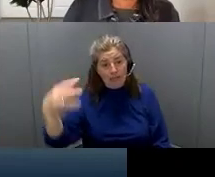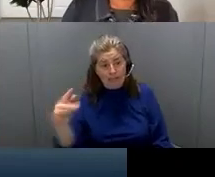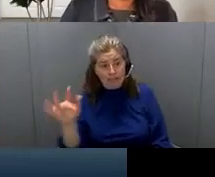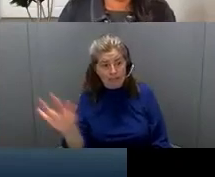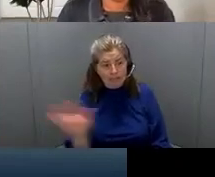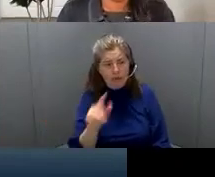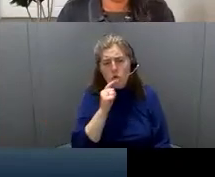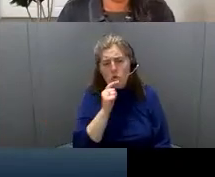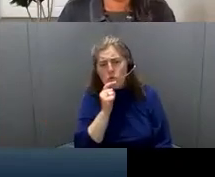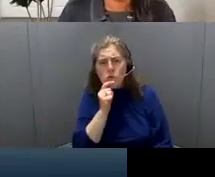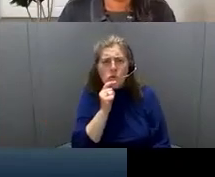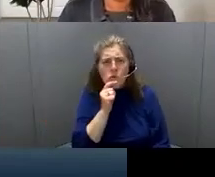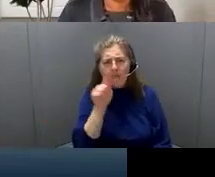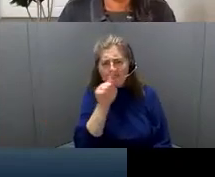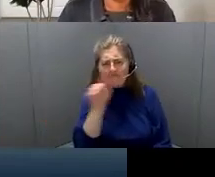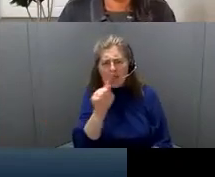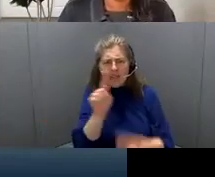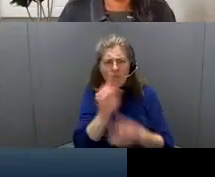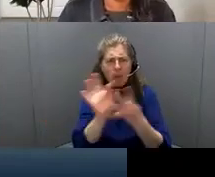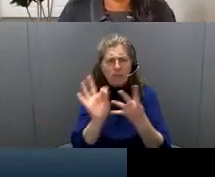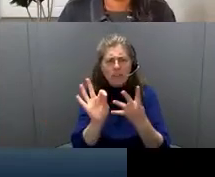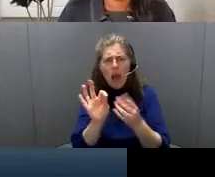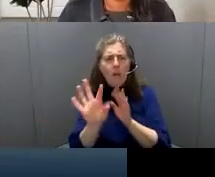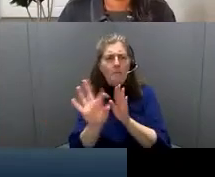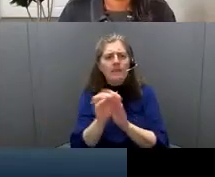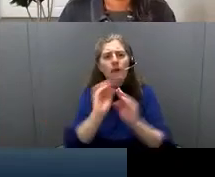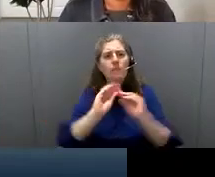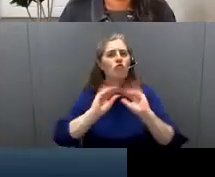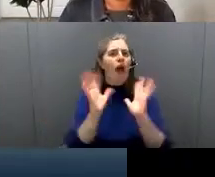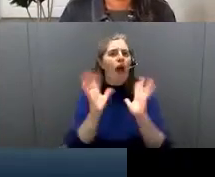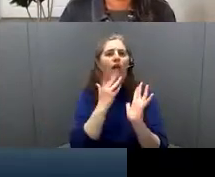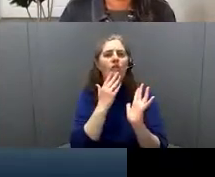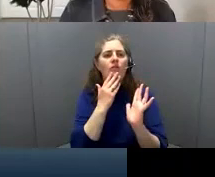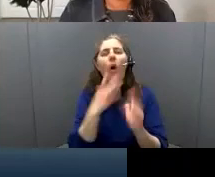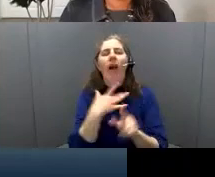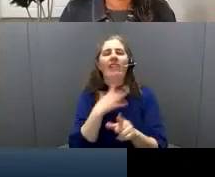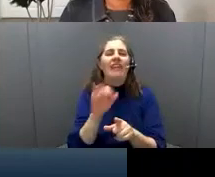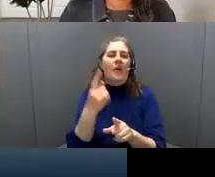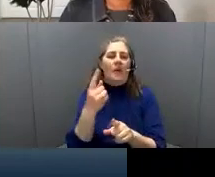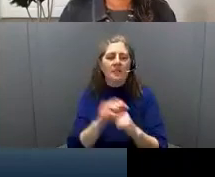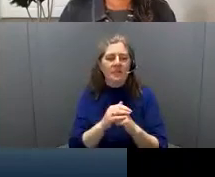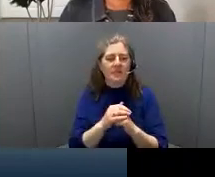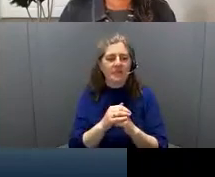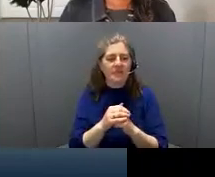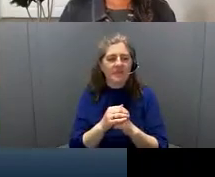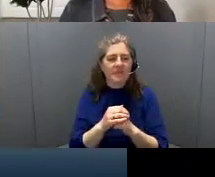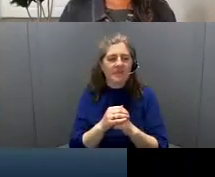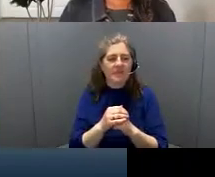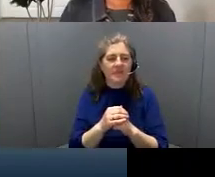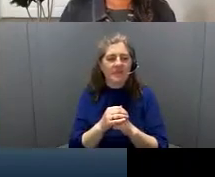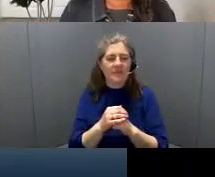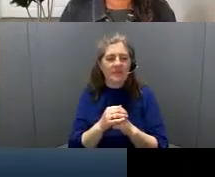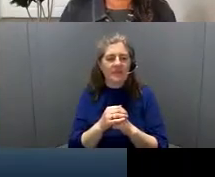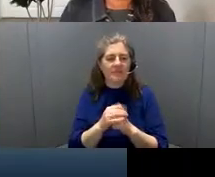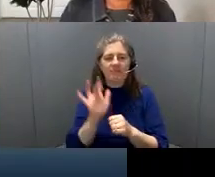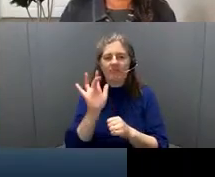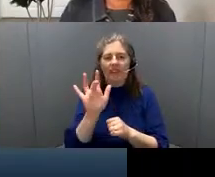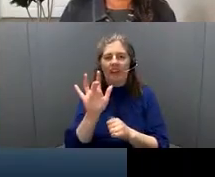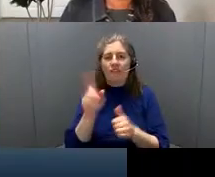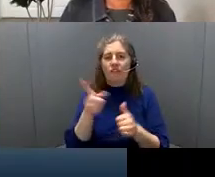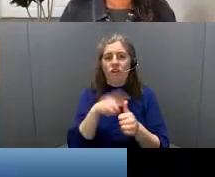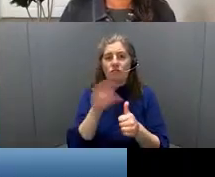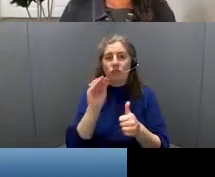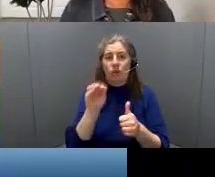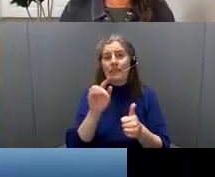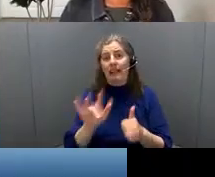I'm going to choose something bright, something I like that one. Put that in there first. I'm going to